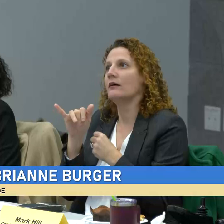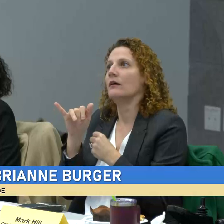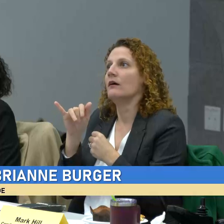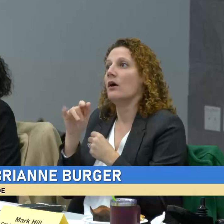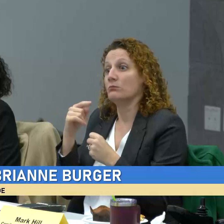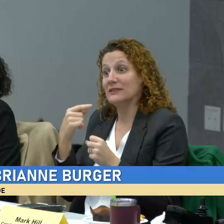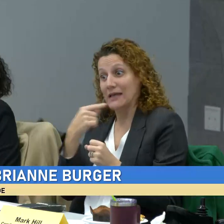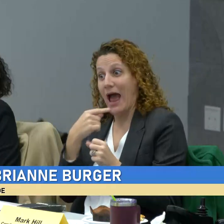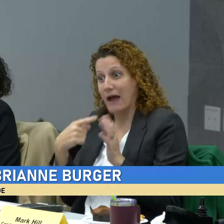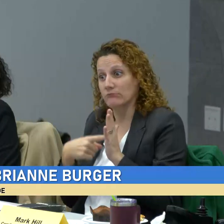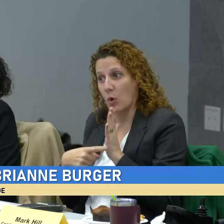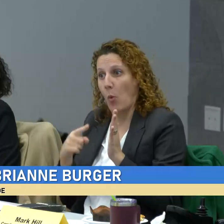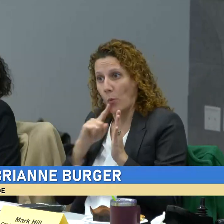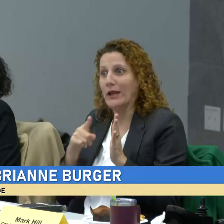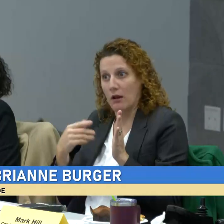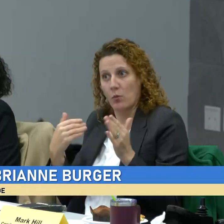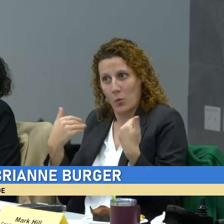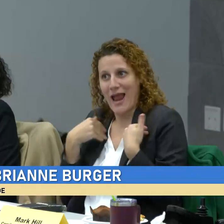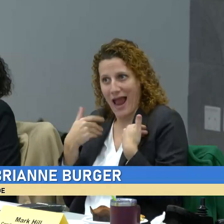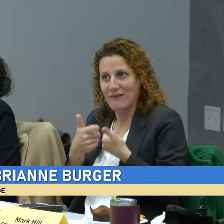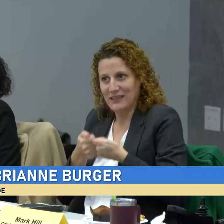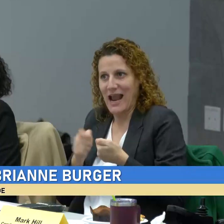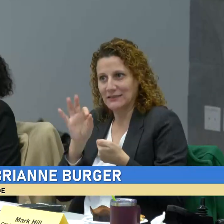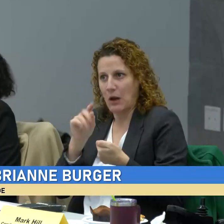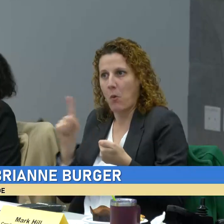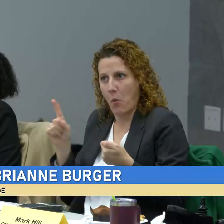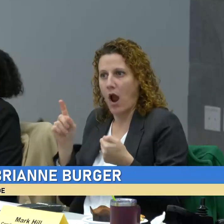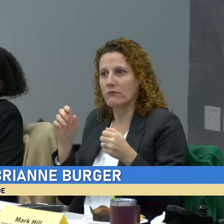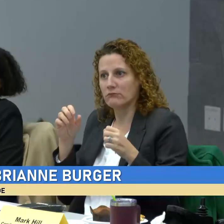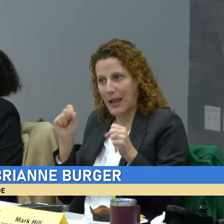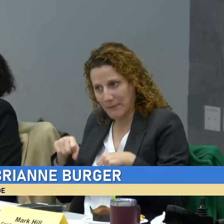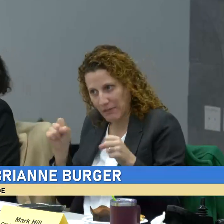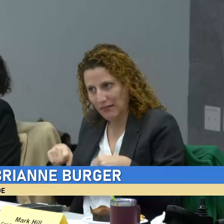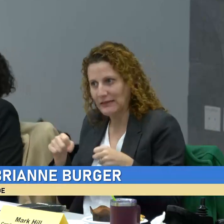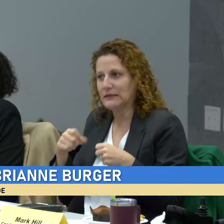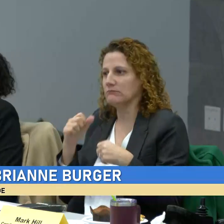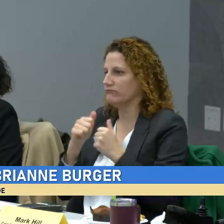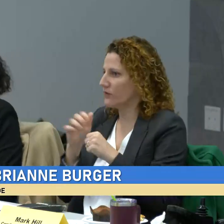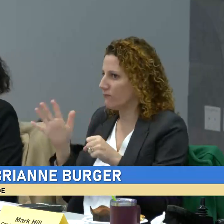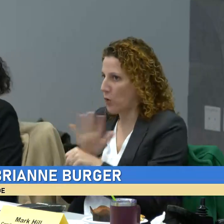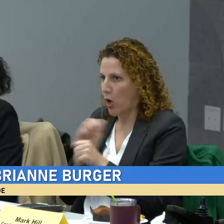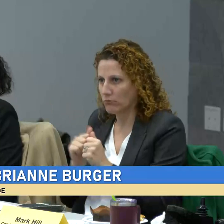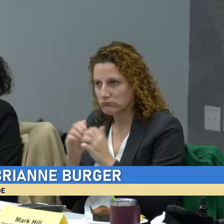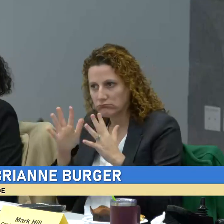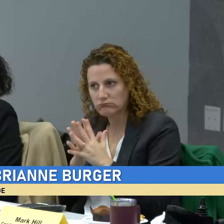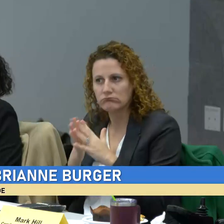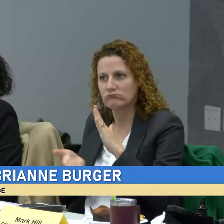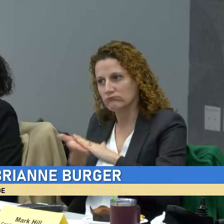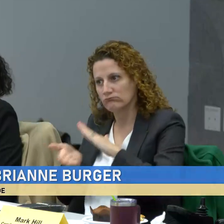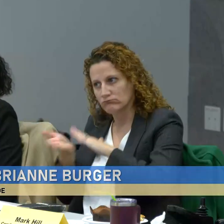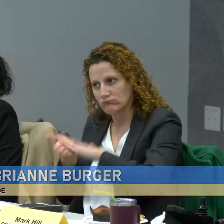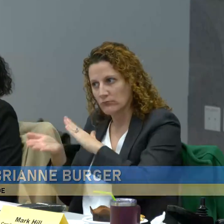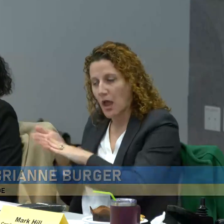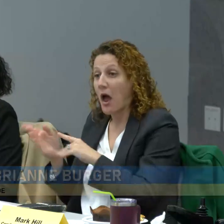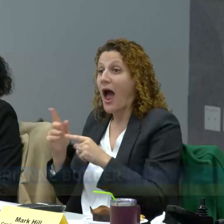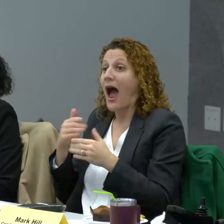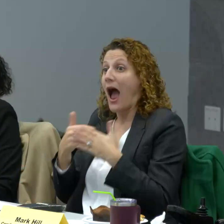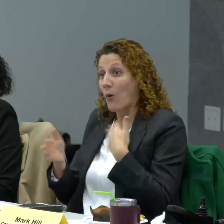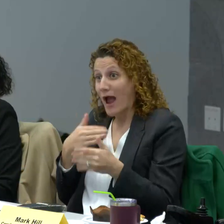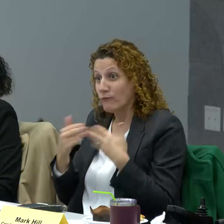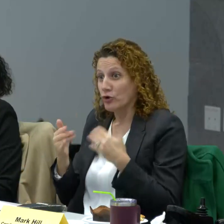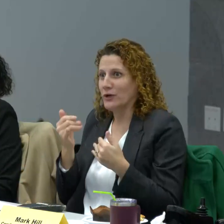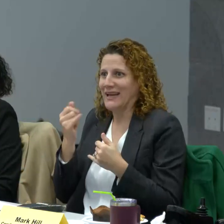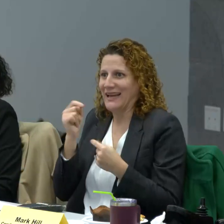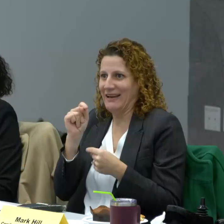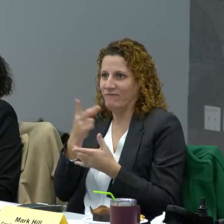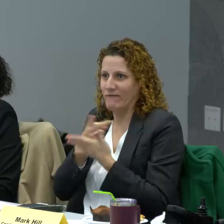around the country in which, you know, they stated that they had text to 911 capabilities available, that they were fully implemented and